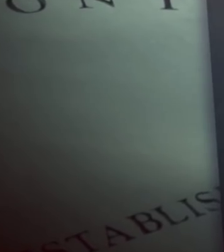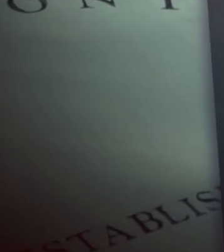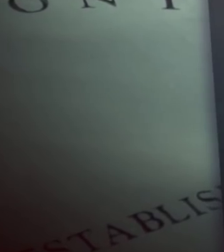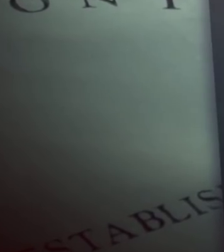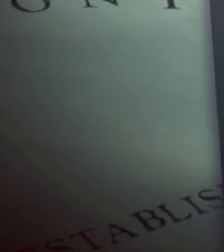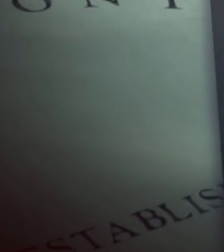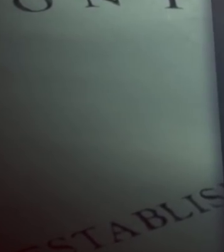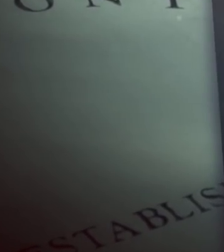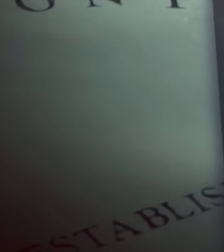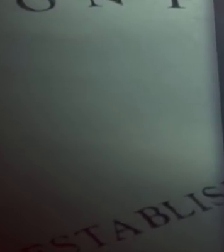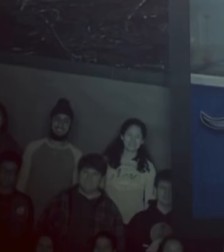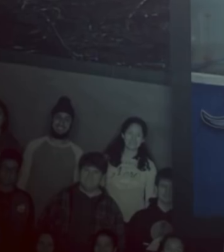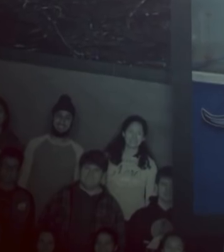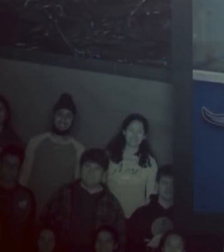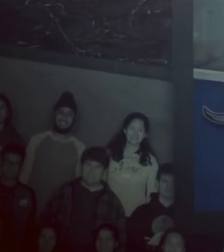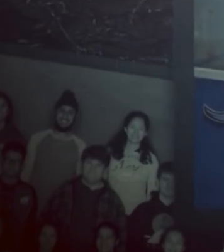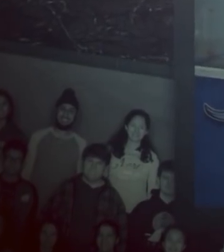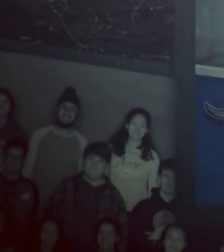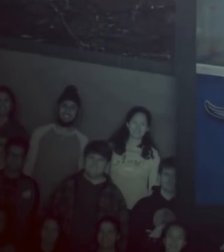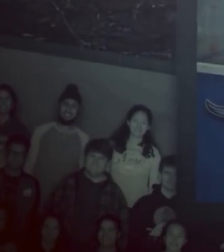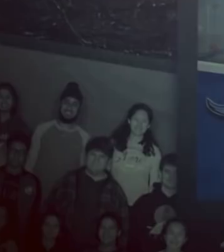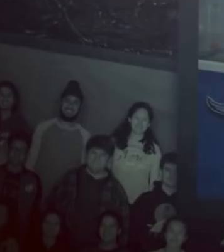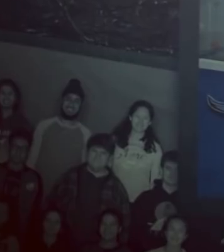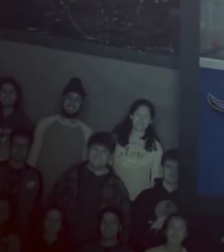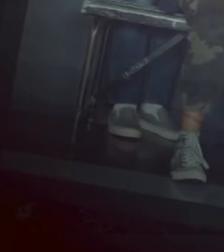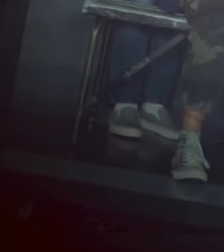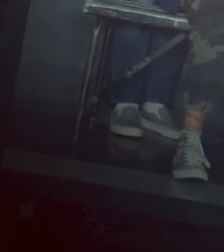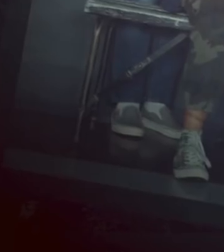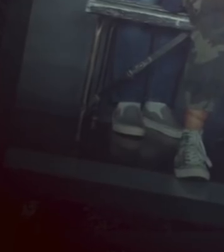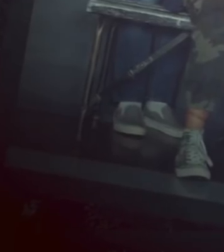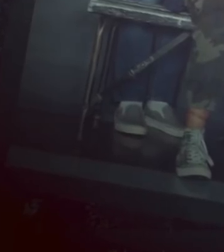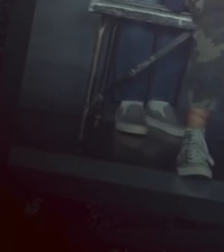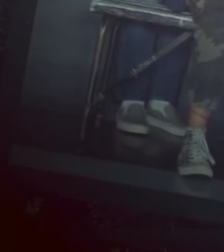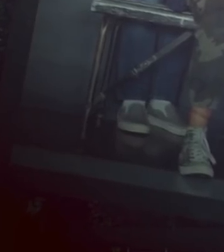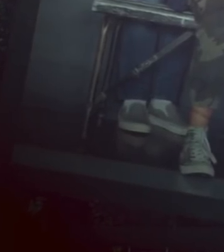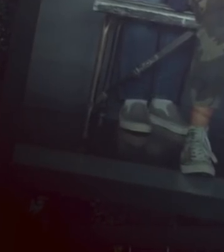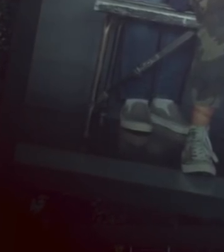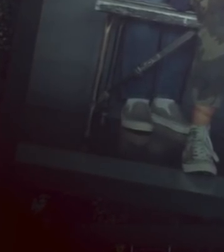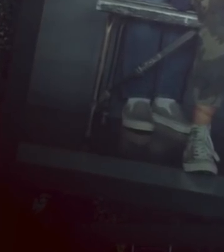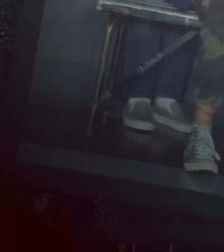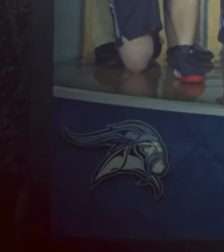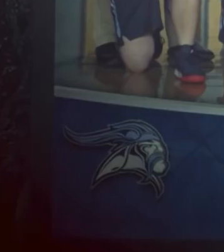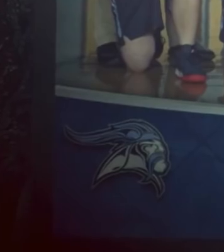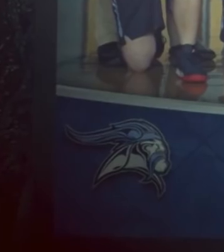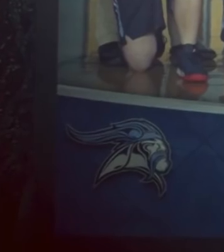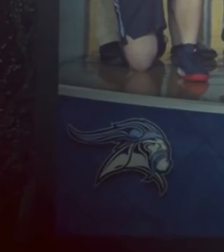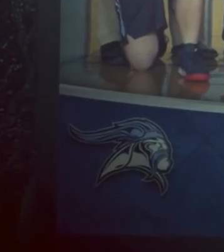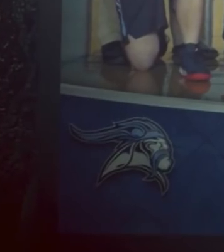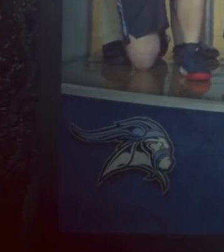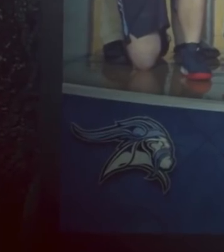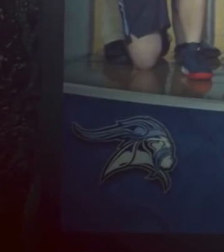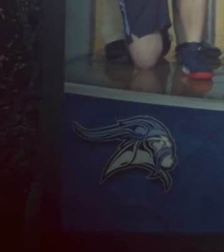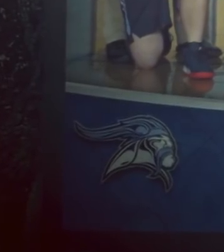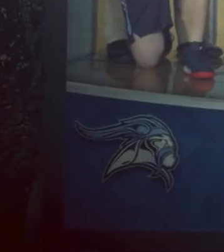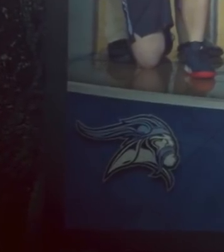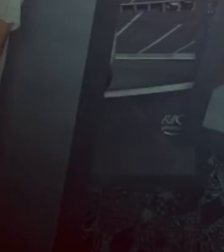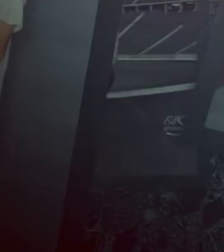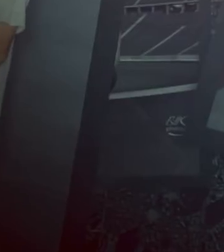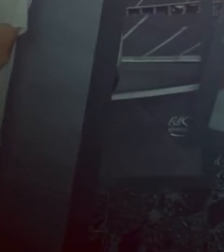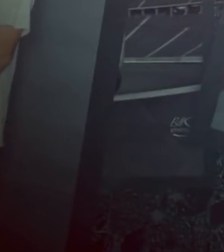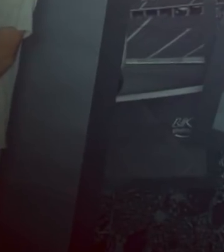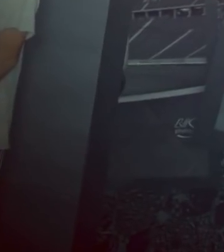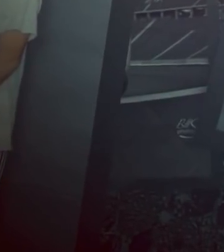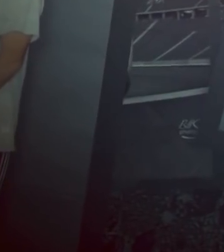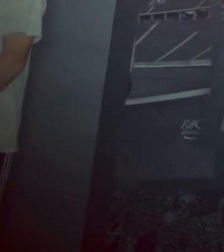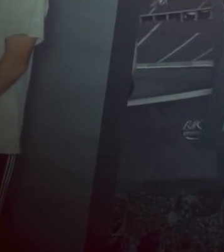here. Wishing I could hear your voice again, knowing that I